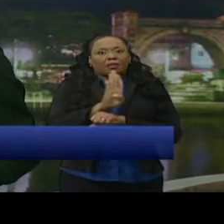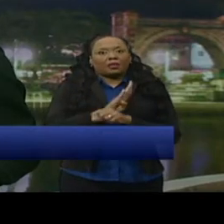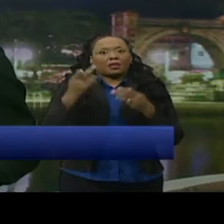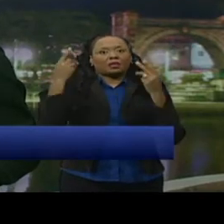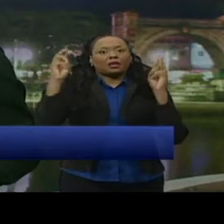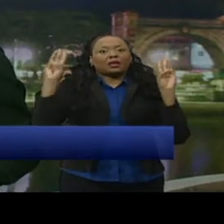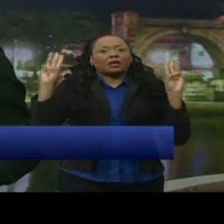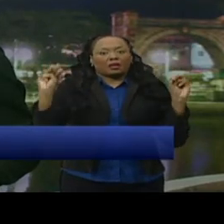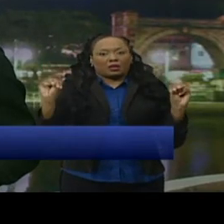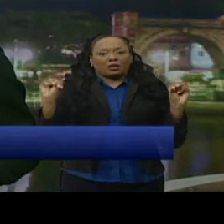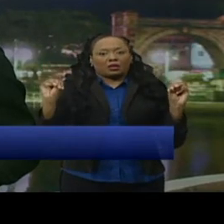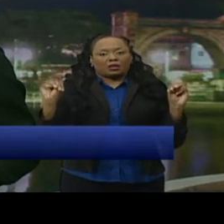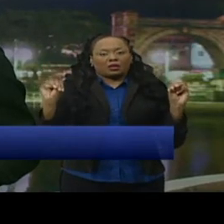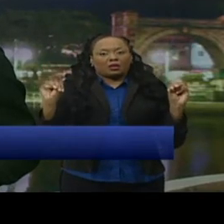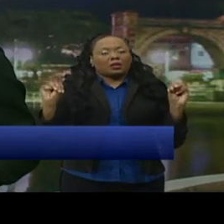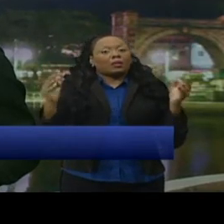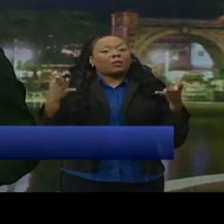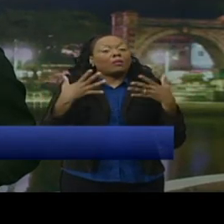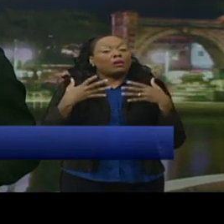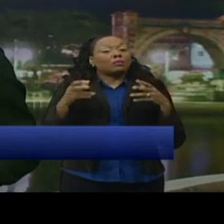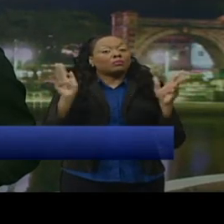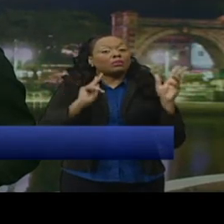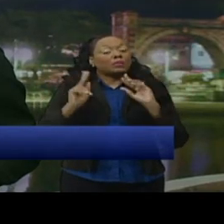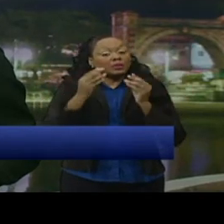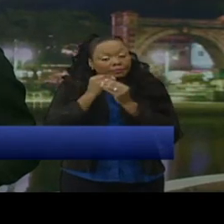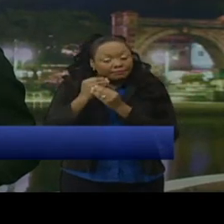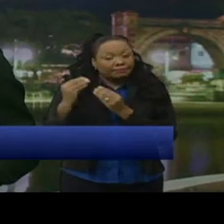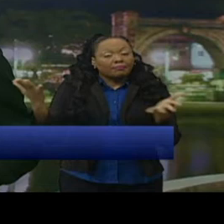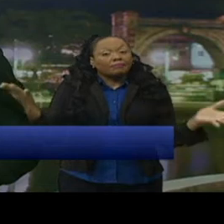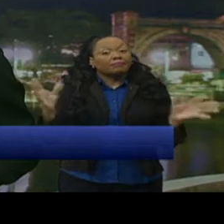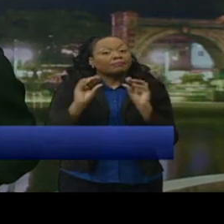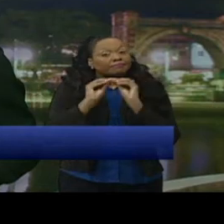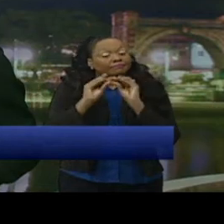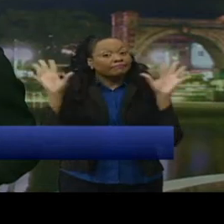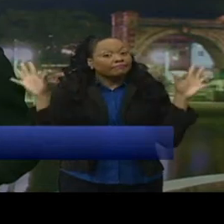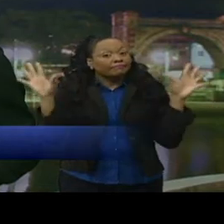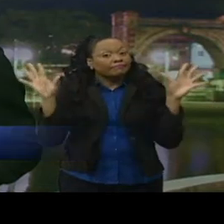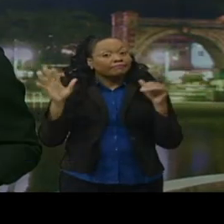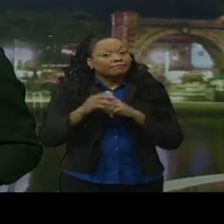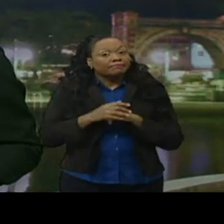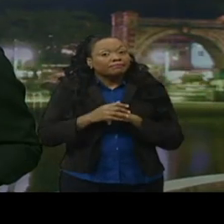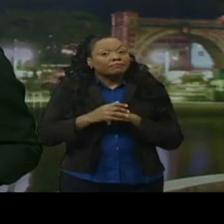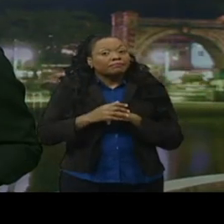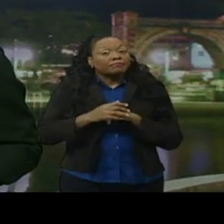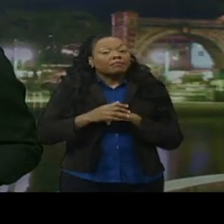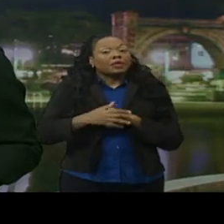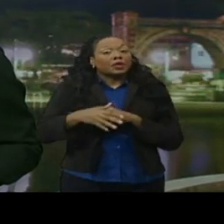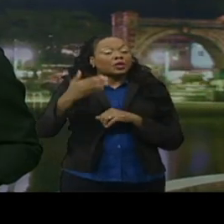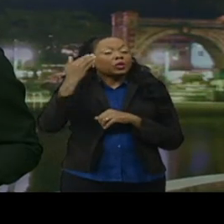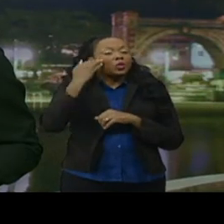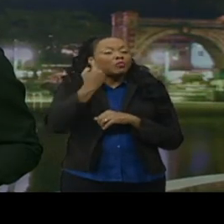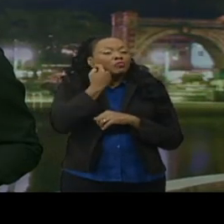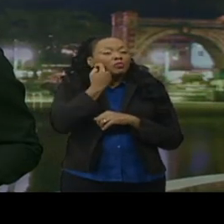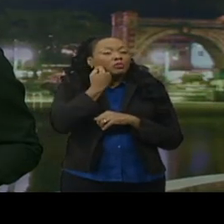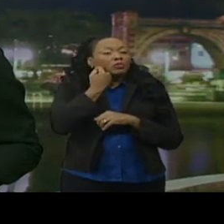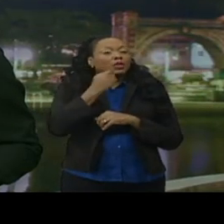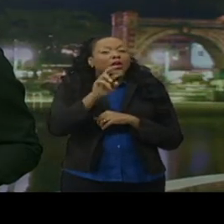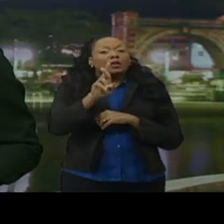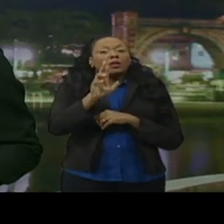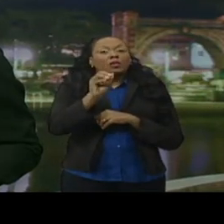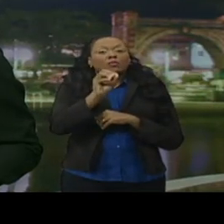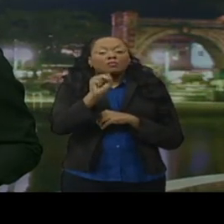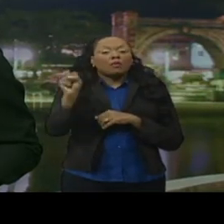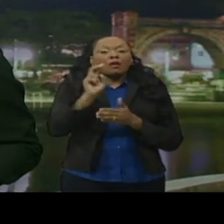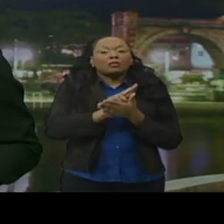Minister Mia Motley is making the government of Barbados' position clear regarding the relocation of Ross University School of